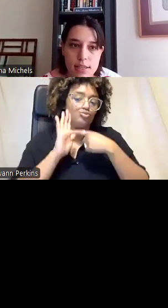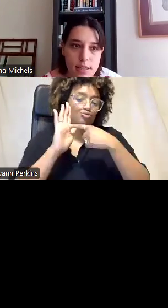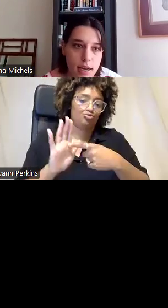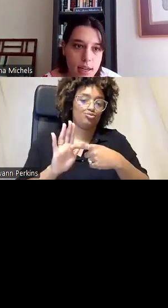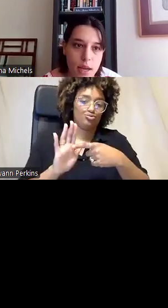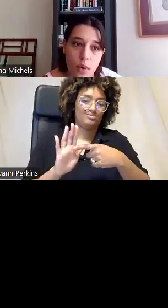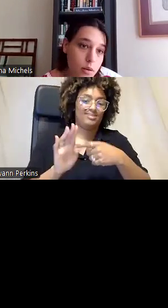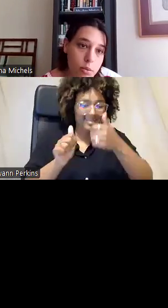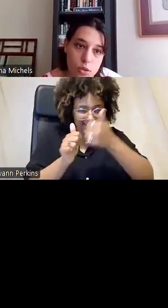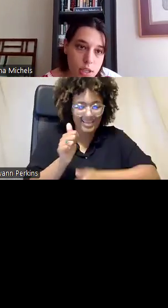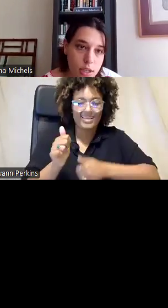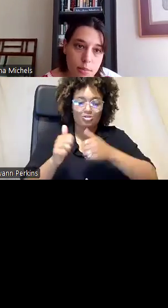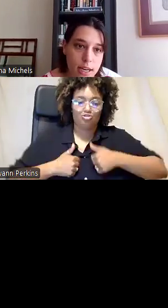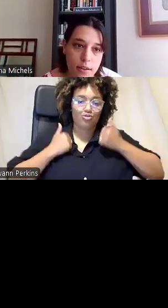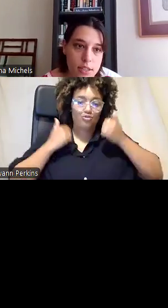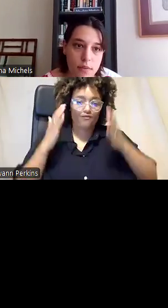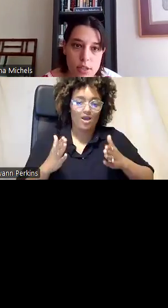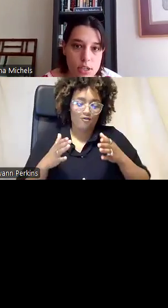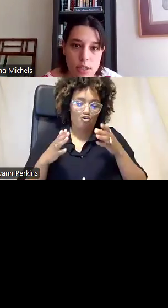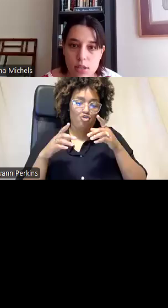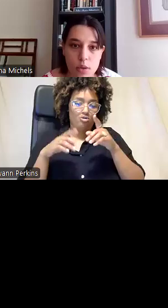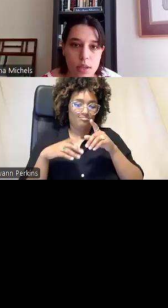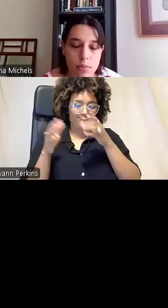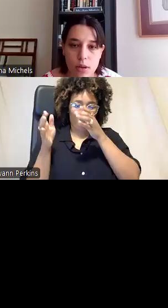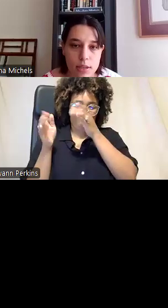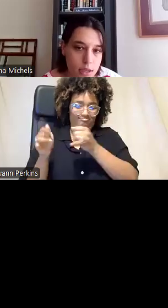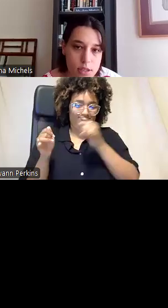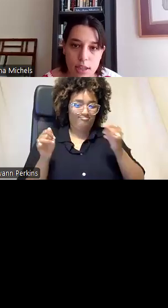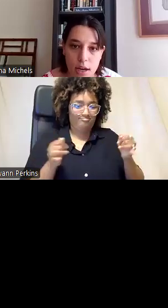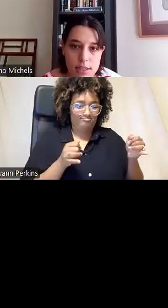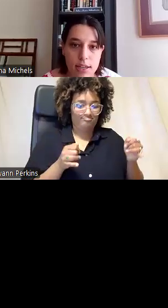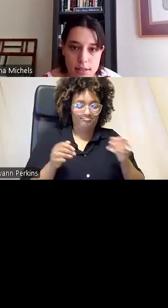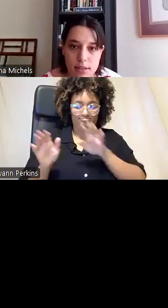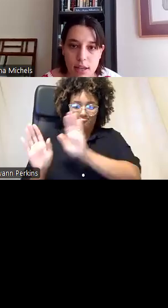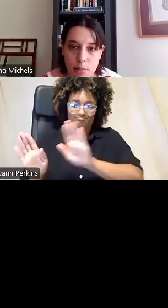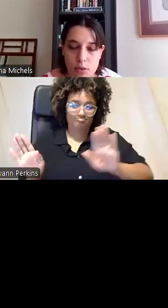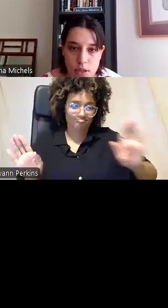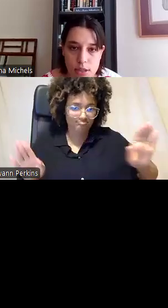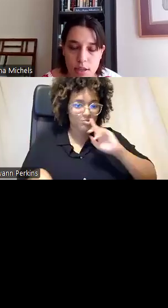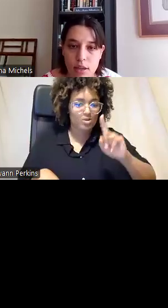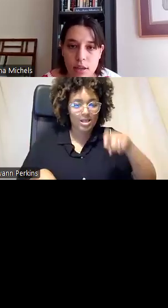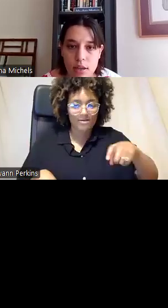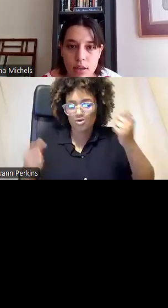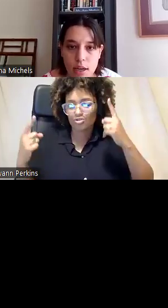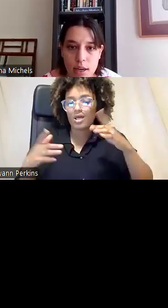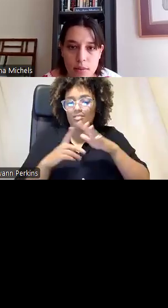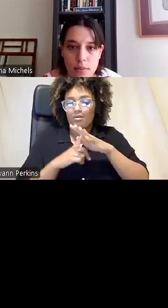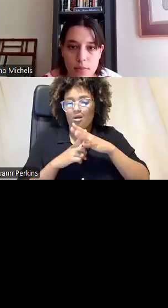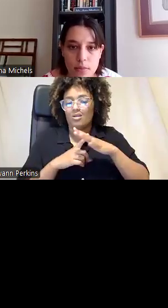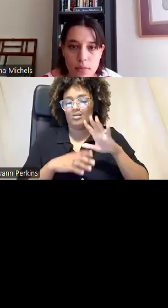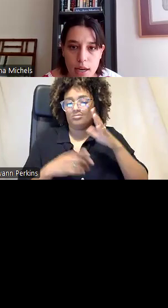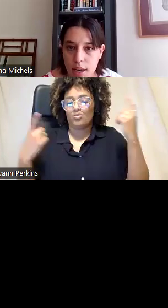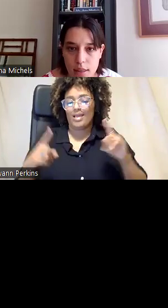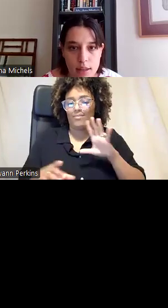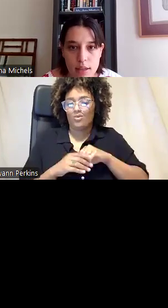individualized needs. And when approaching the beginning of these conversations, it's really important to understand the context, like Emma was stressing.